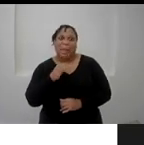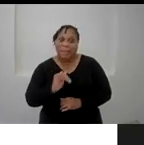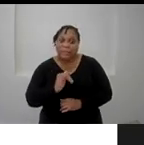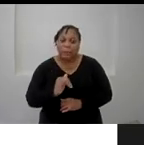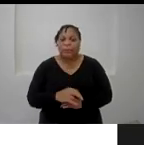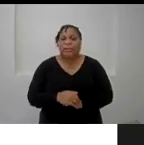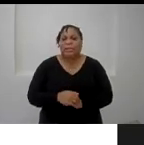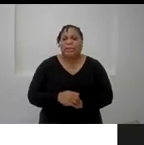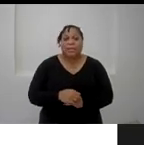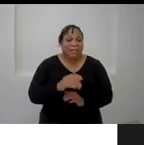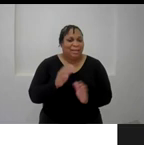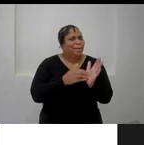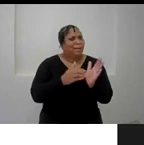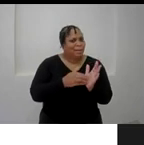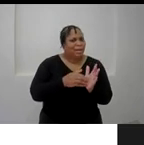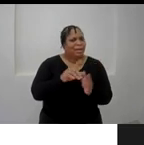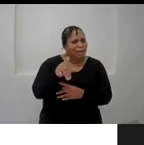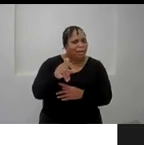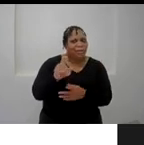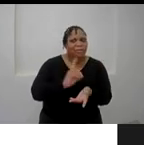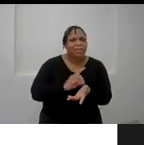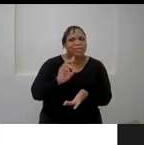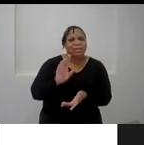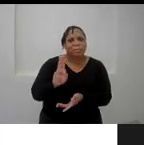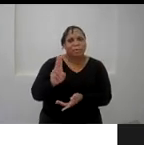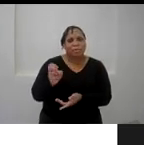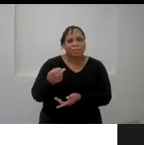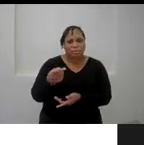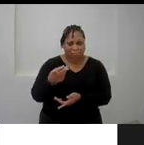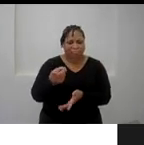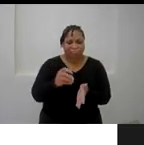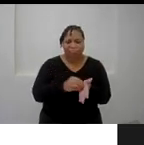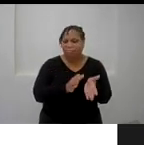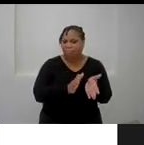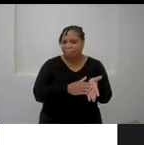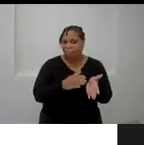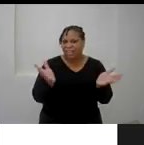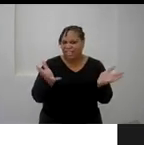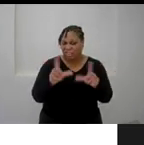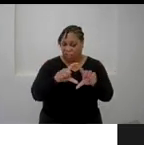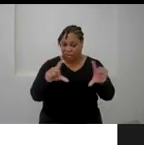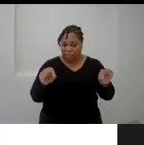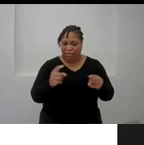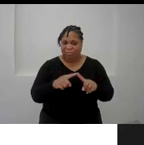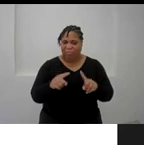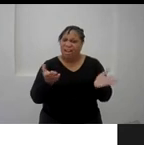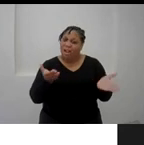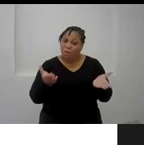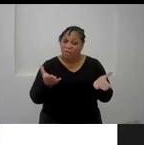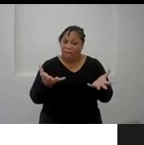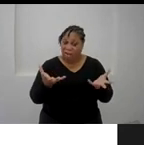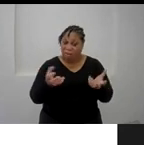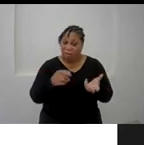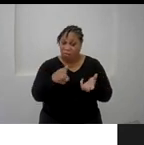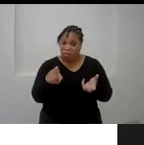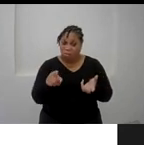Again, if anyone has any questions for Dr. Bush, you can put them in the chat. However, I just want to, you know, get your insight.